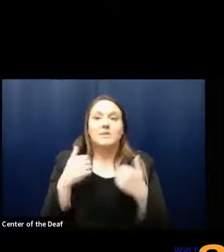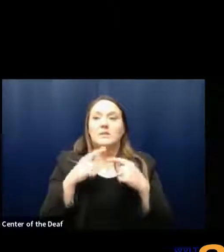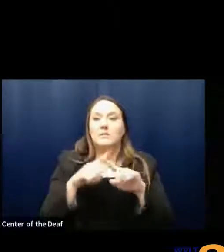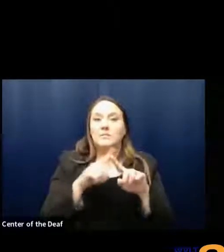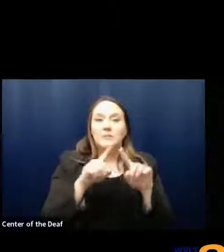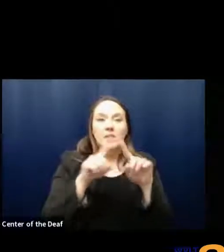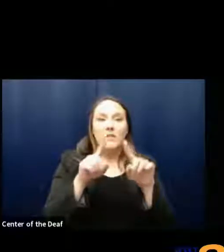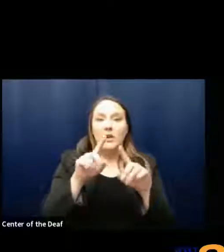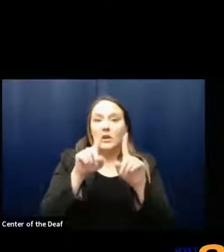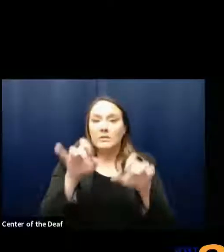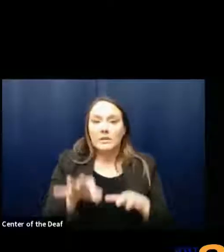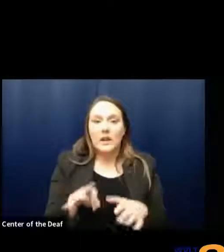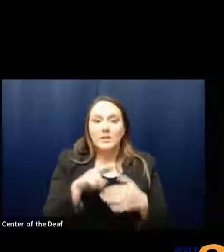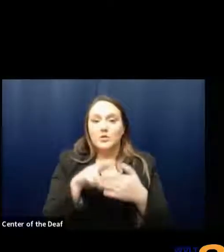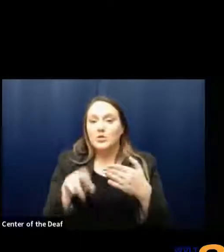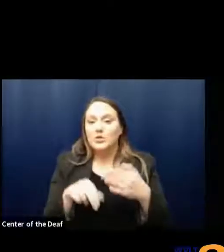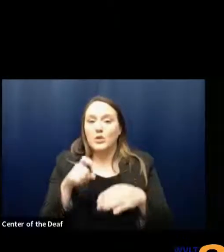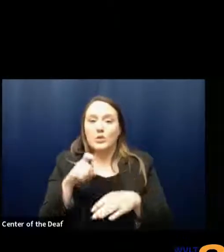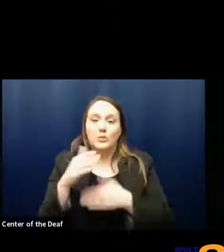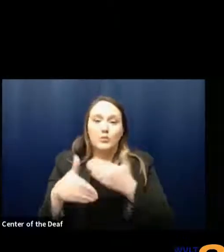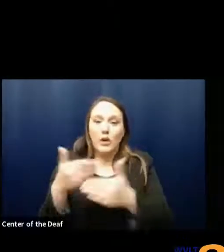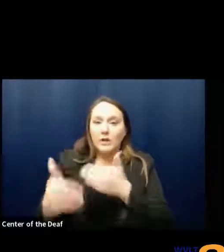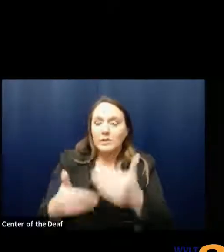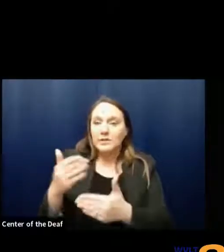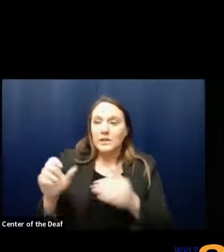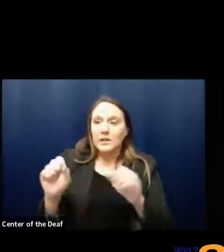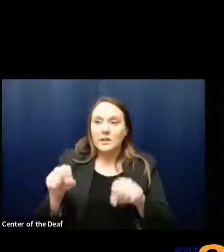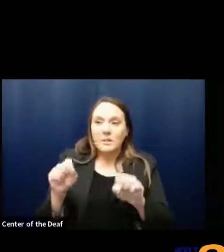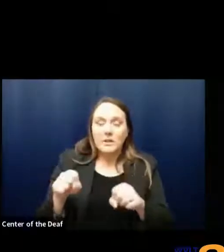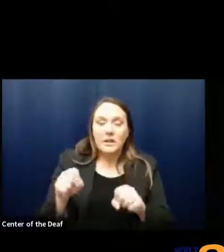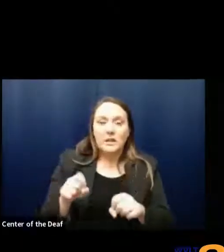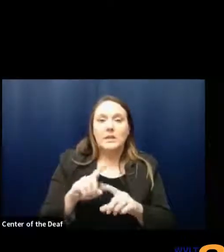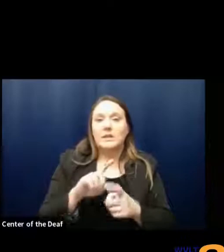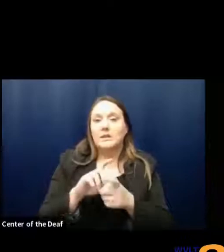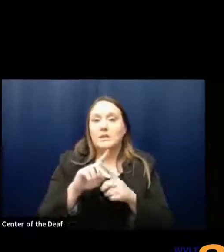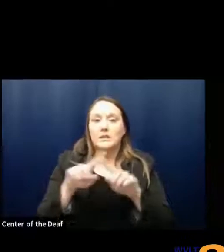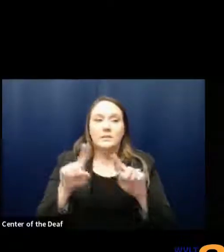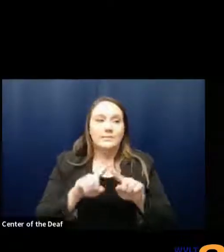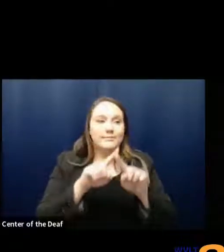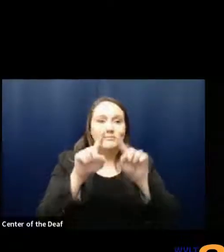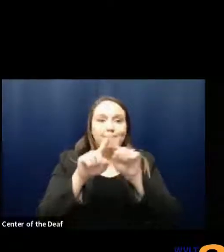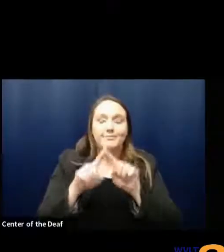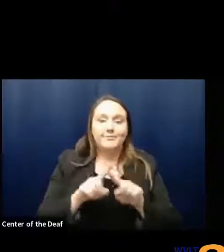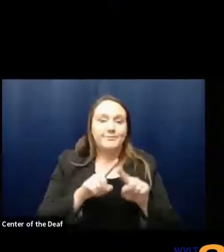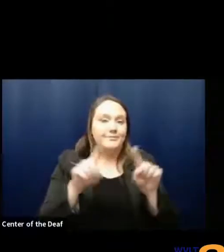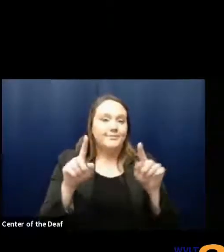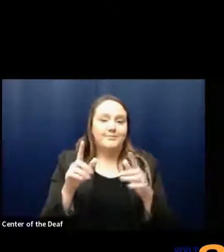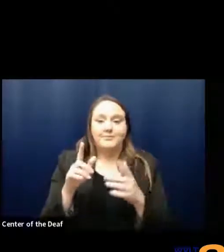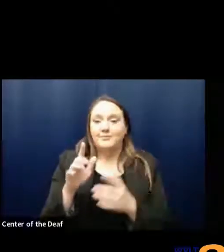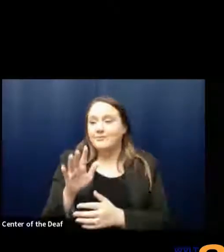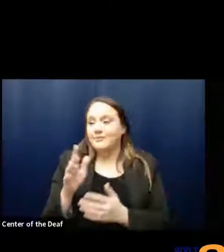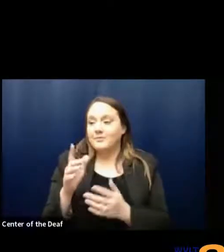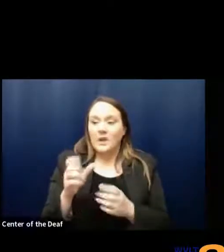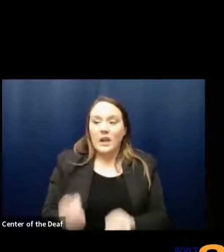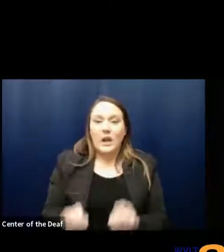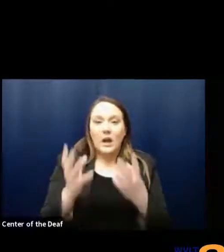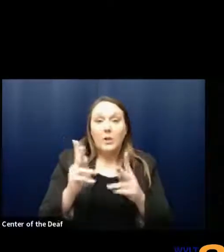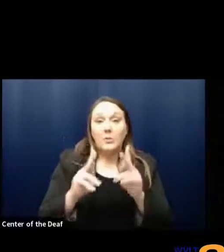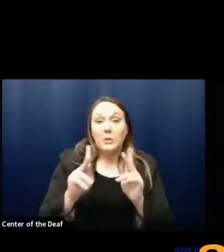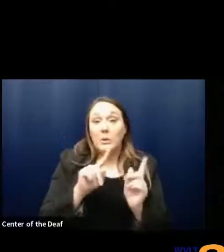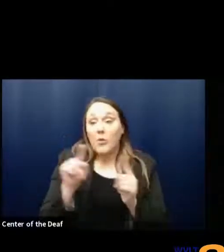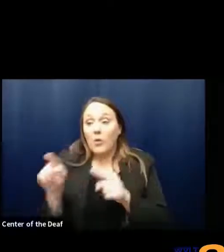have different processing capabilities that change based on how many people are going to them, plus their logistical challenges